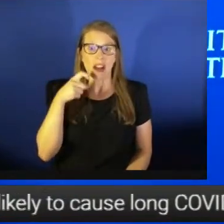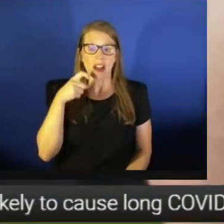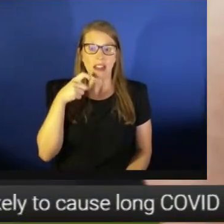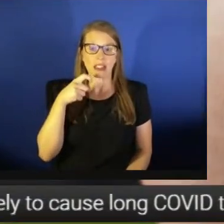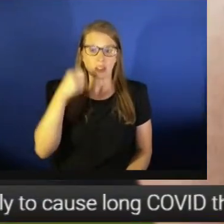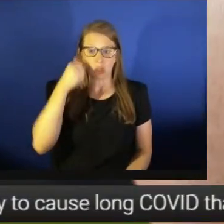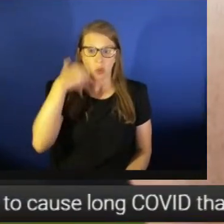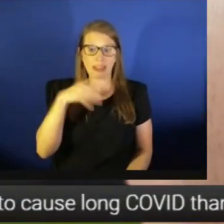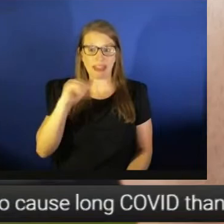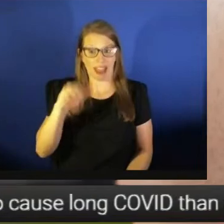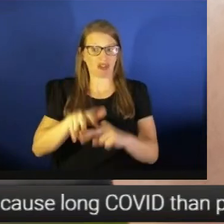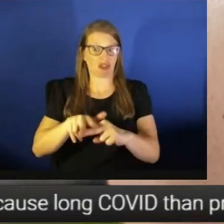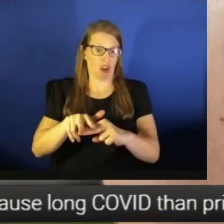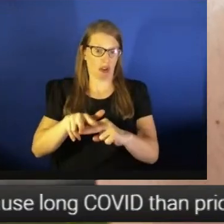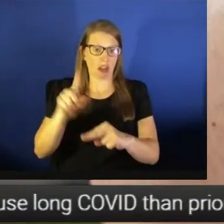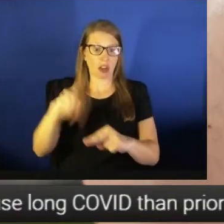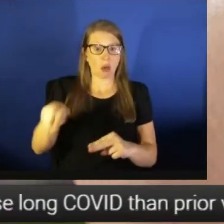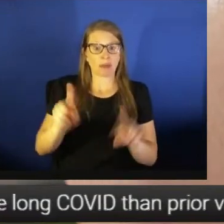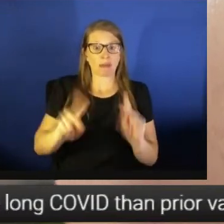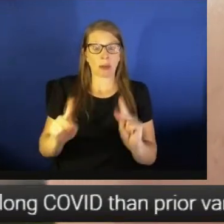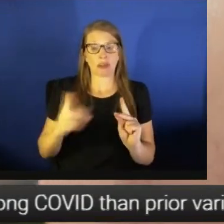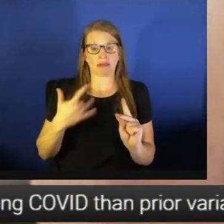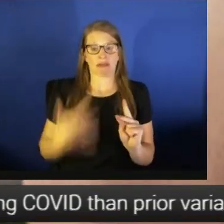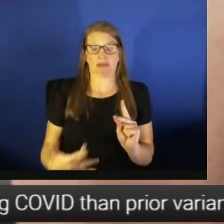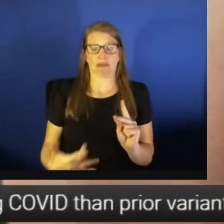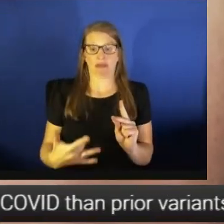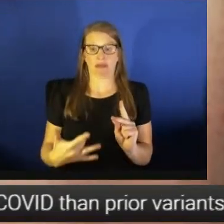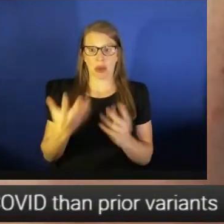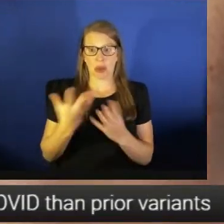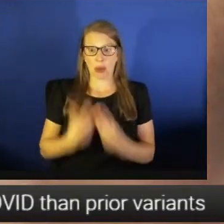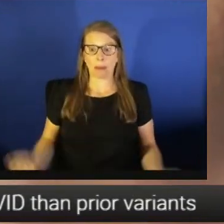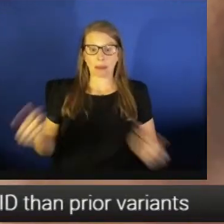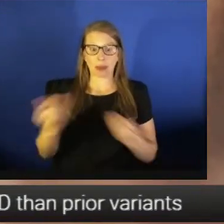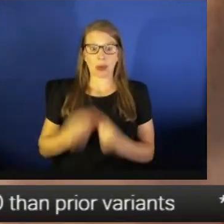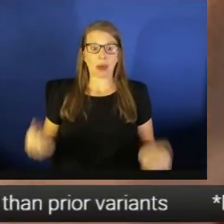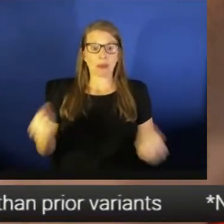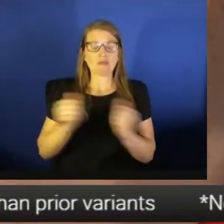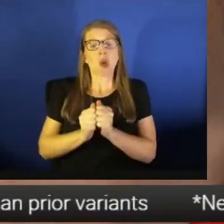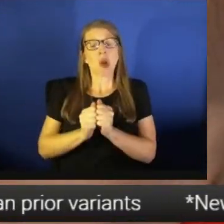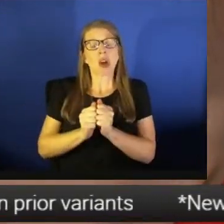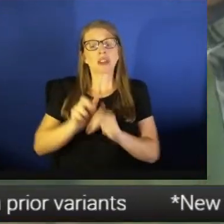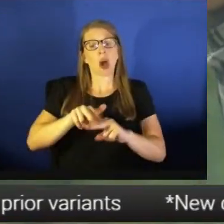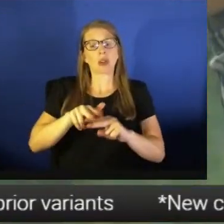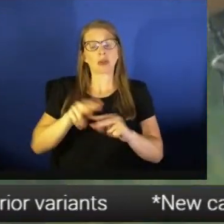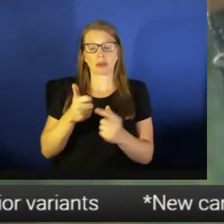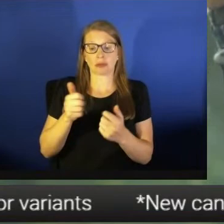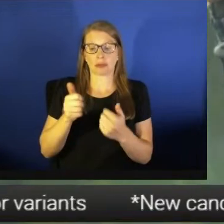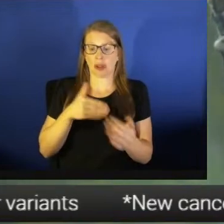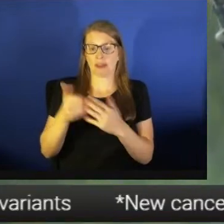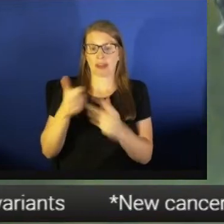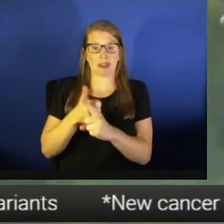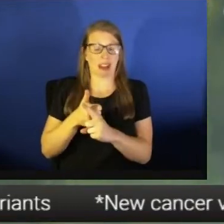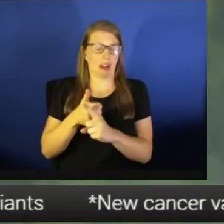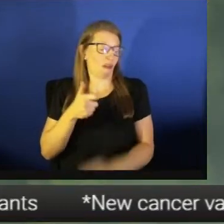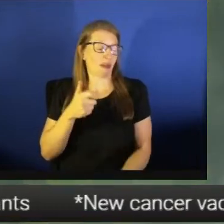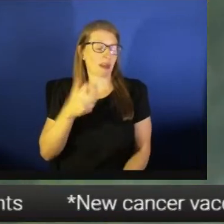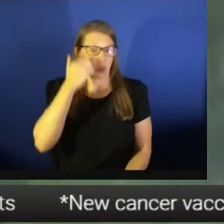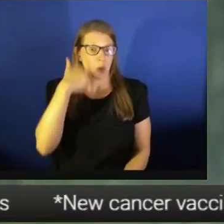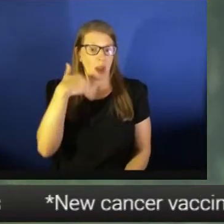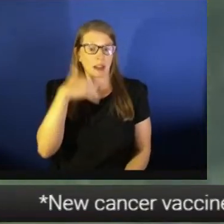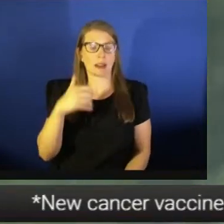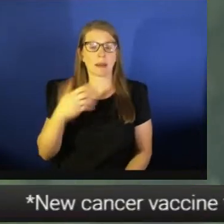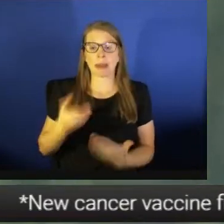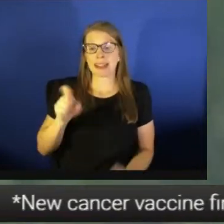salt. Those people tend to get rid of more salt when they sweat, and they may be somebody who needs more of an electrolyte replacement